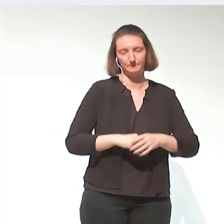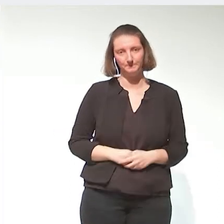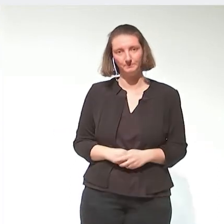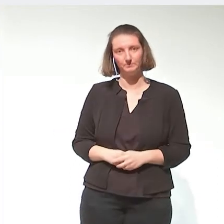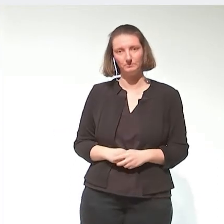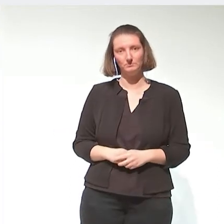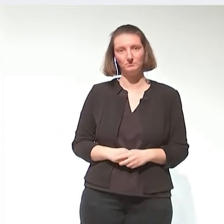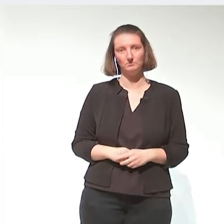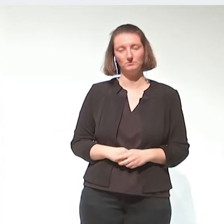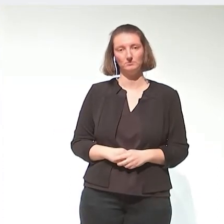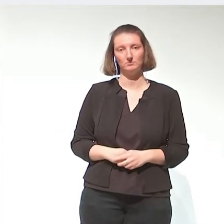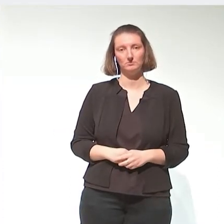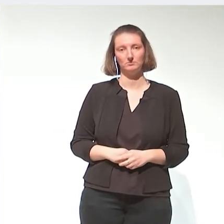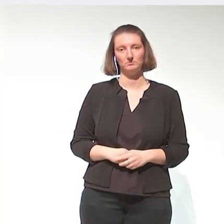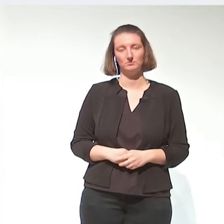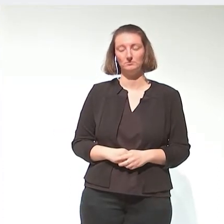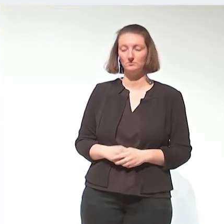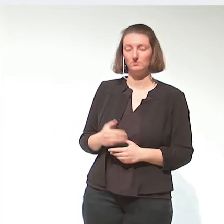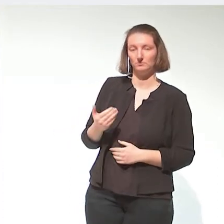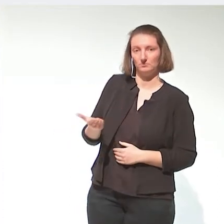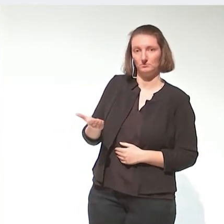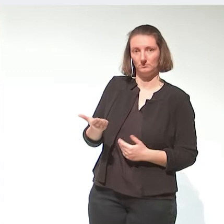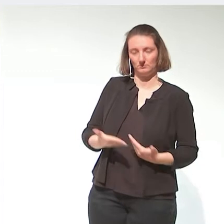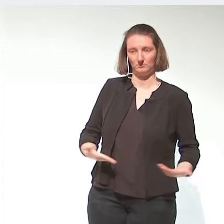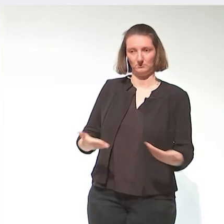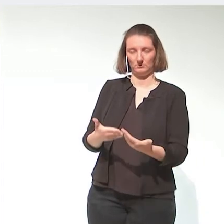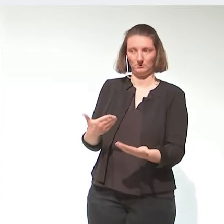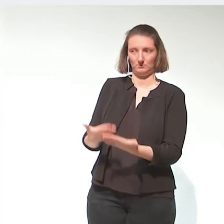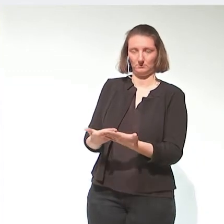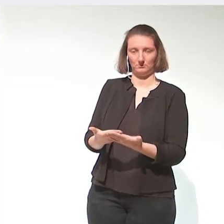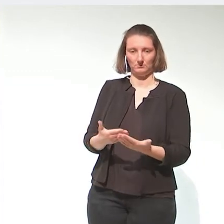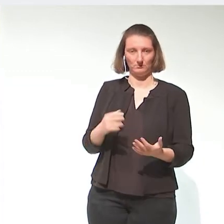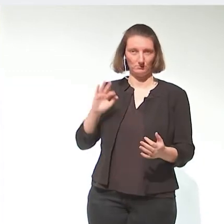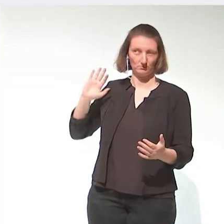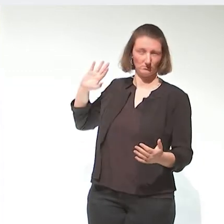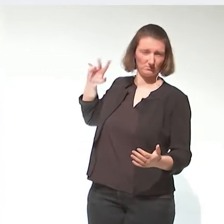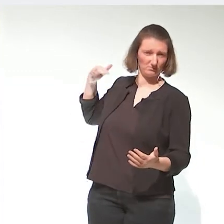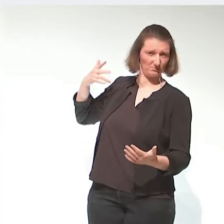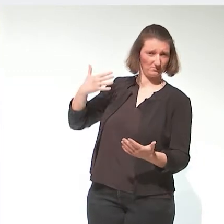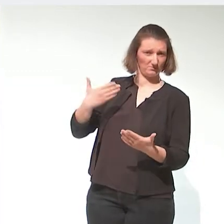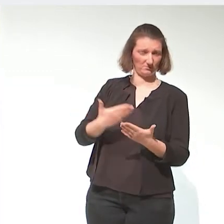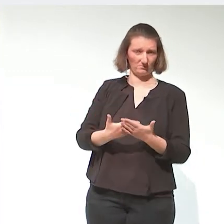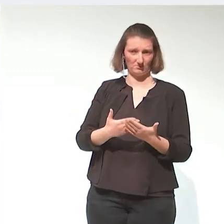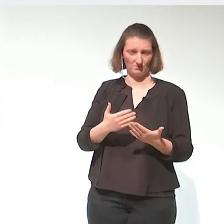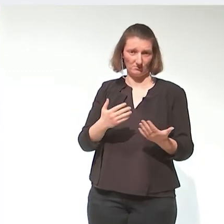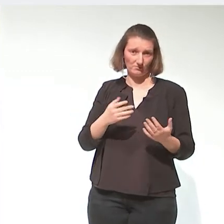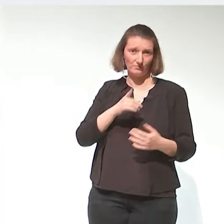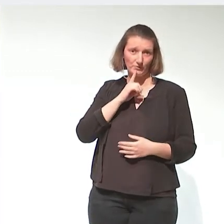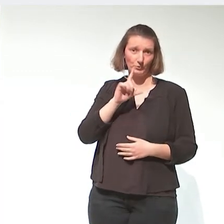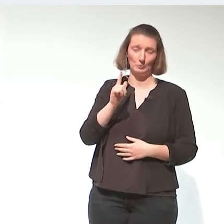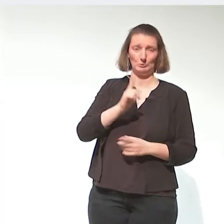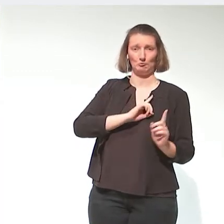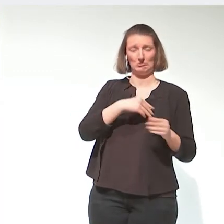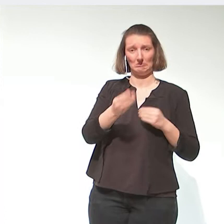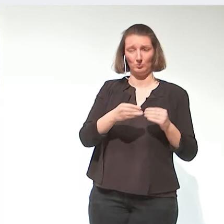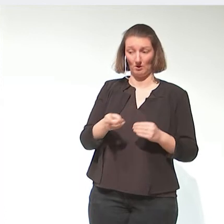biggest exodus in Europe since the Second World War, which happened